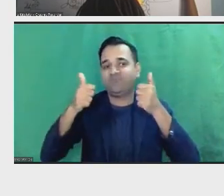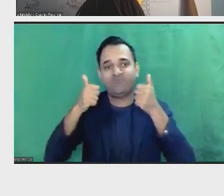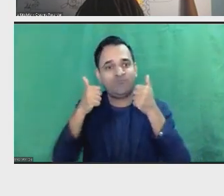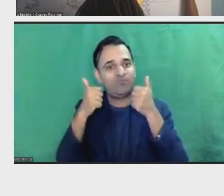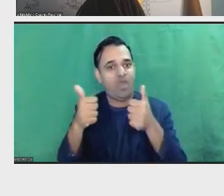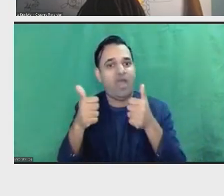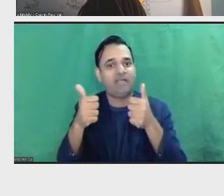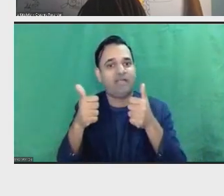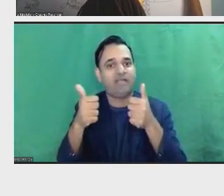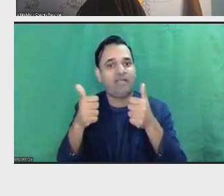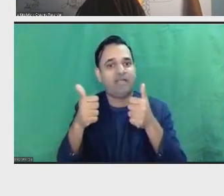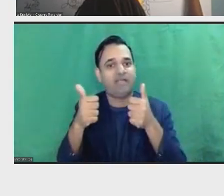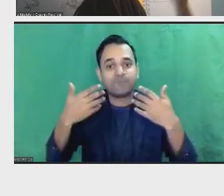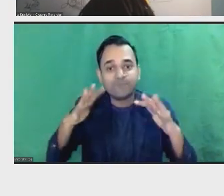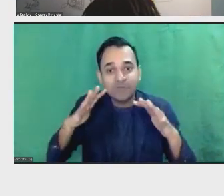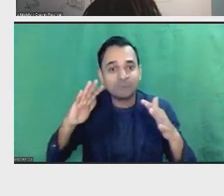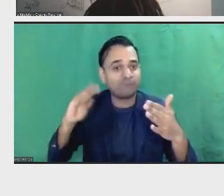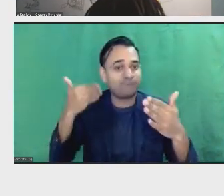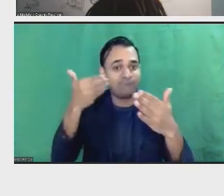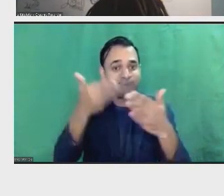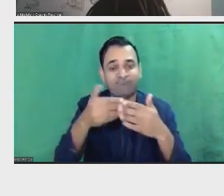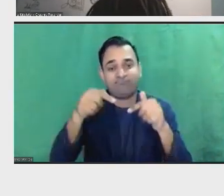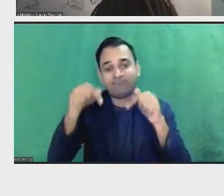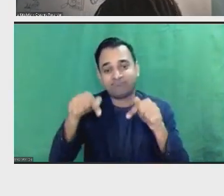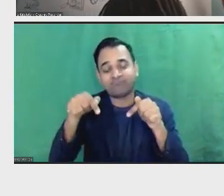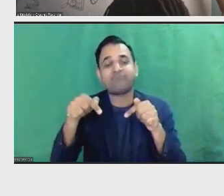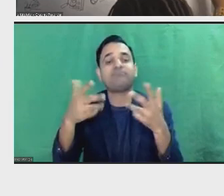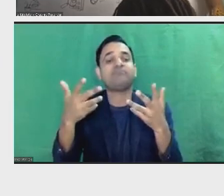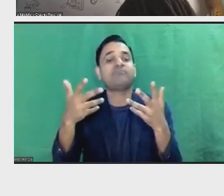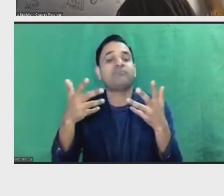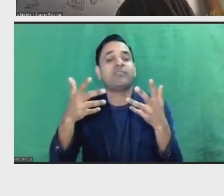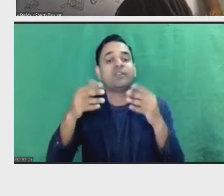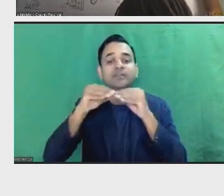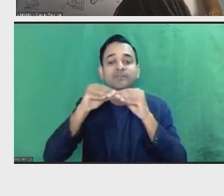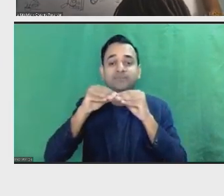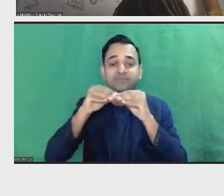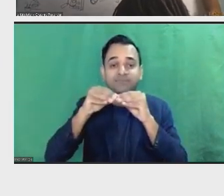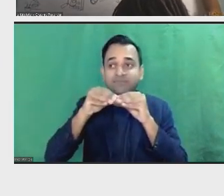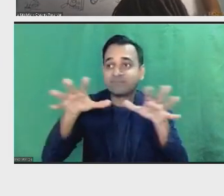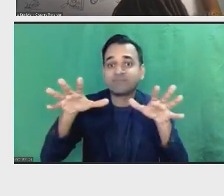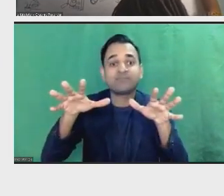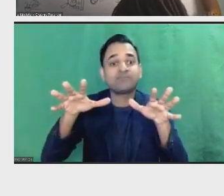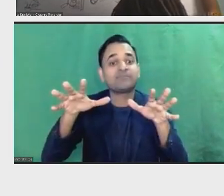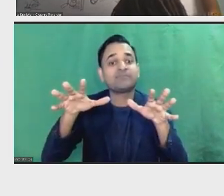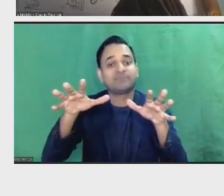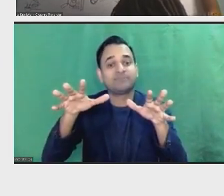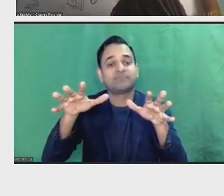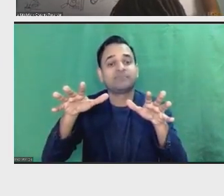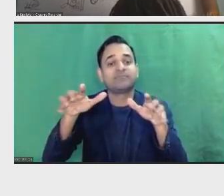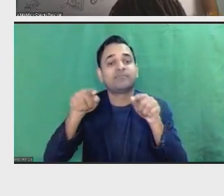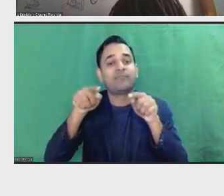we also provided broadcasting, so live broadcasting in all the languages, which will be available on